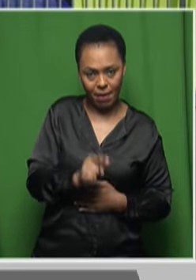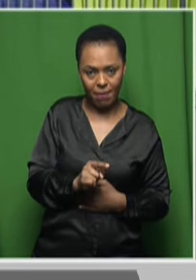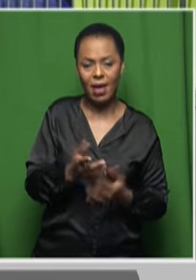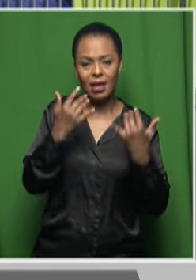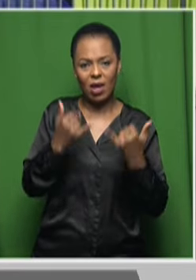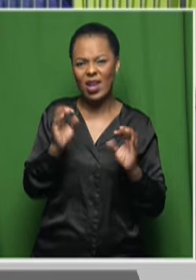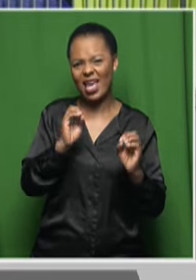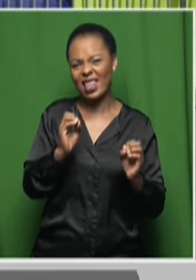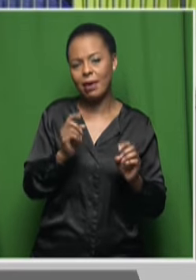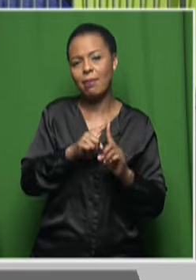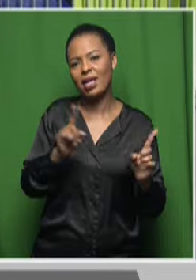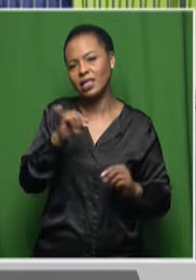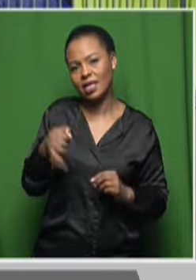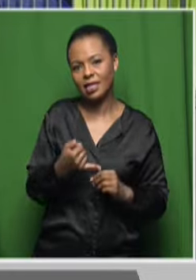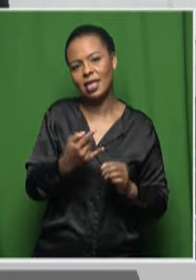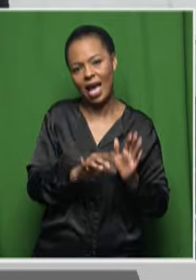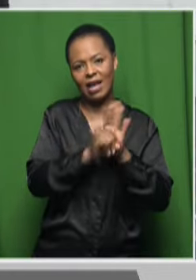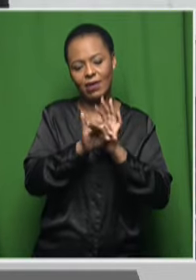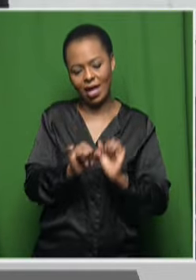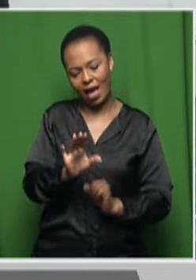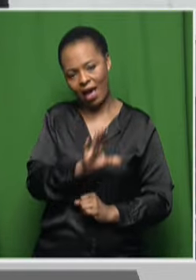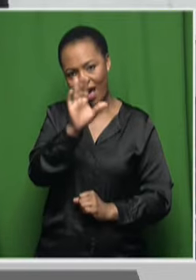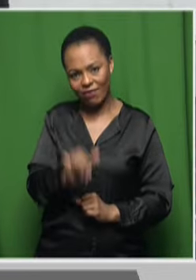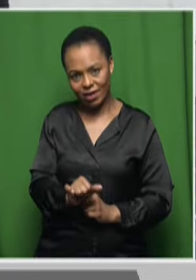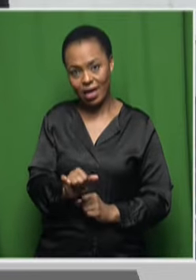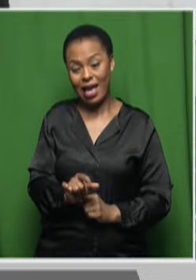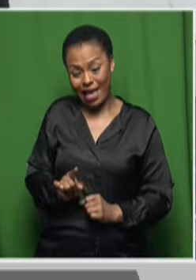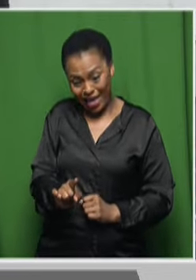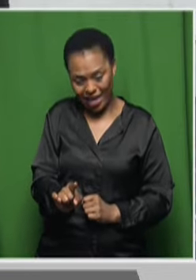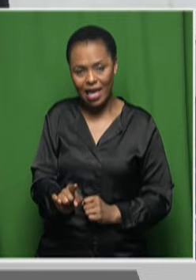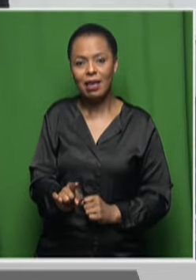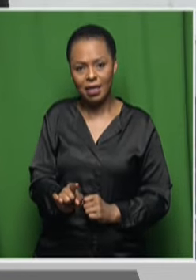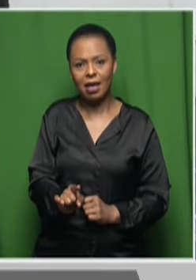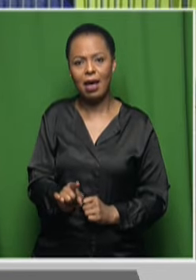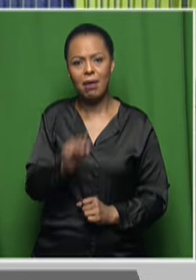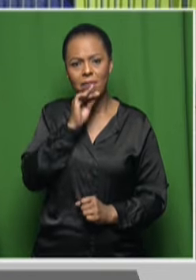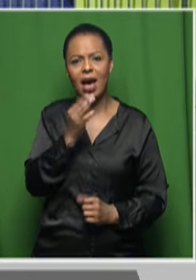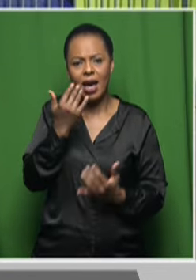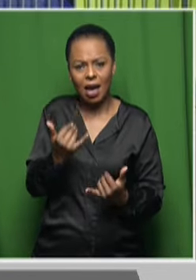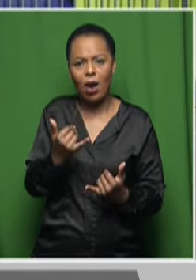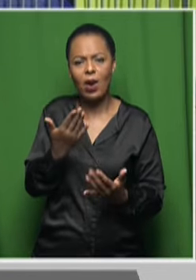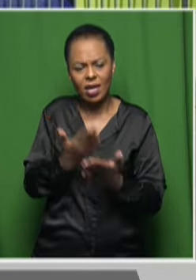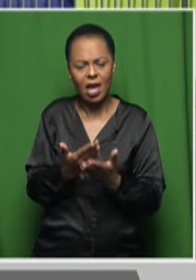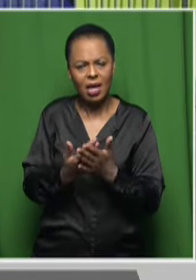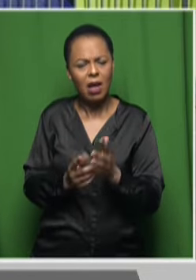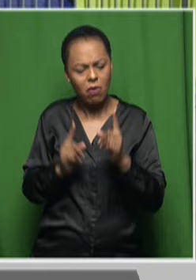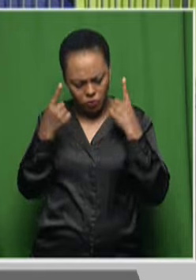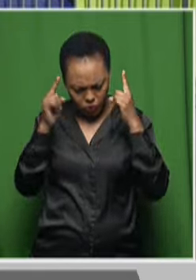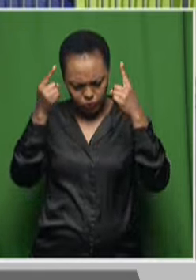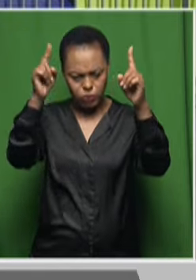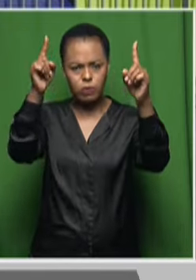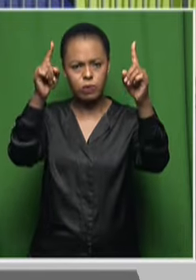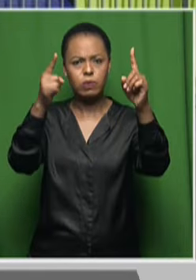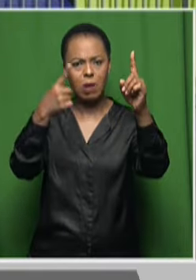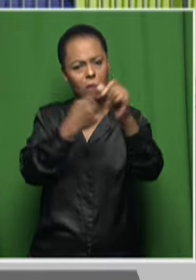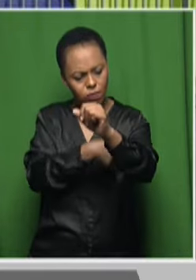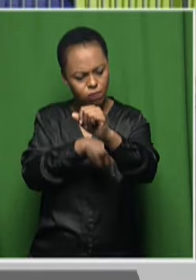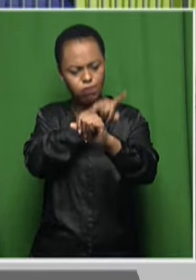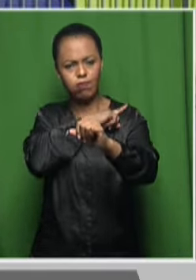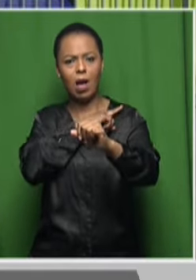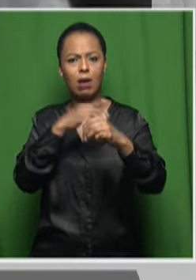the unification of Africa, Africa can be a giant, or what Kwame Nkrumah called the monolithic